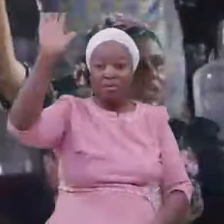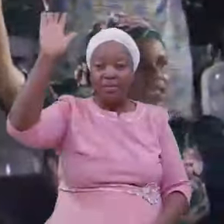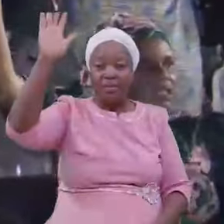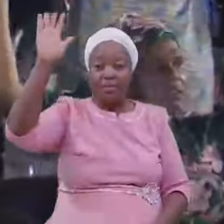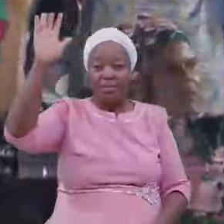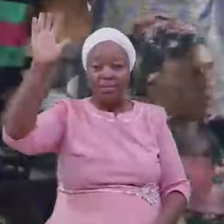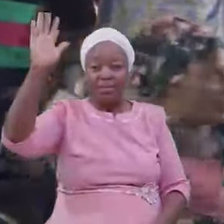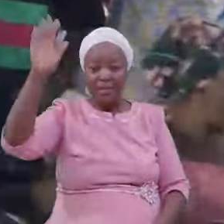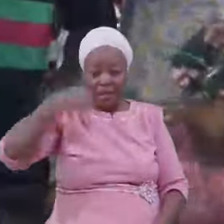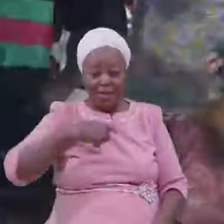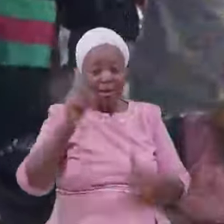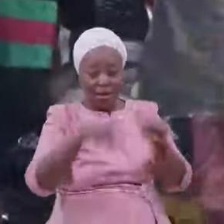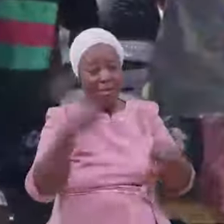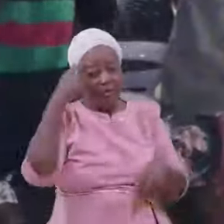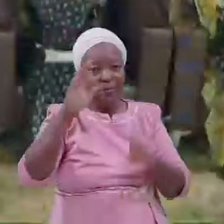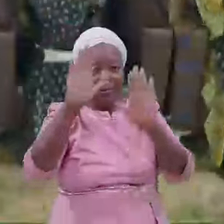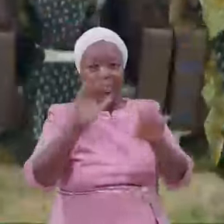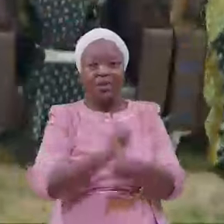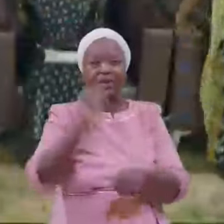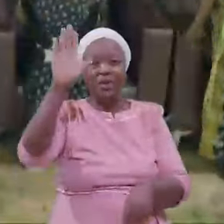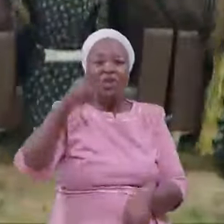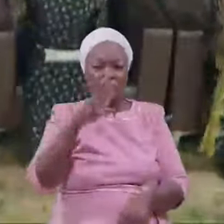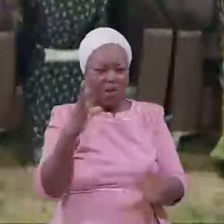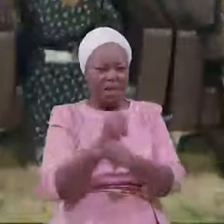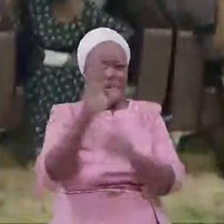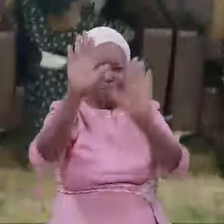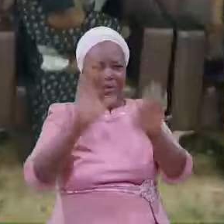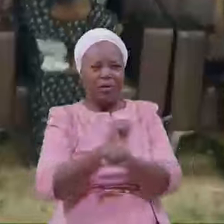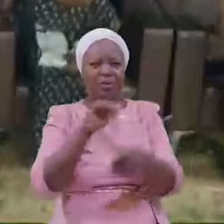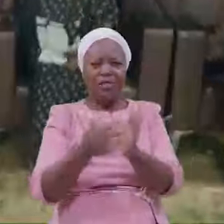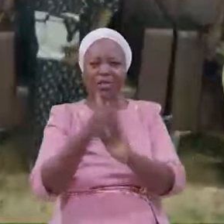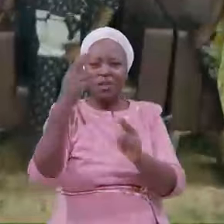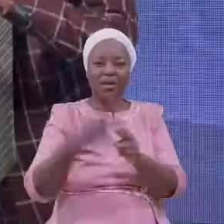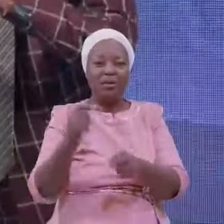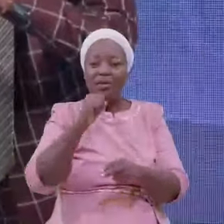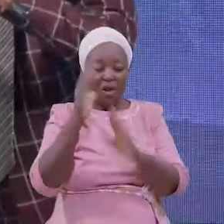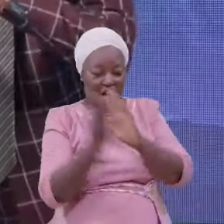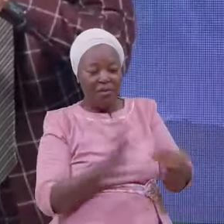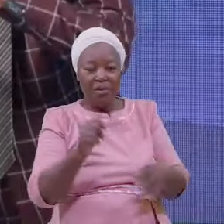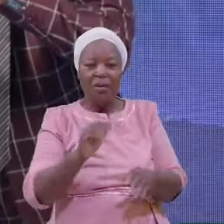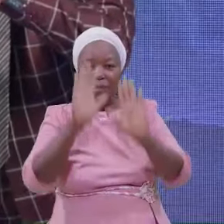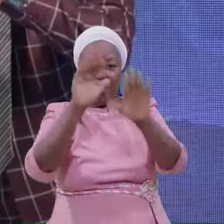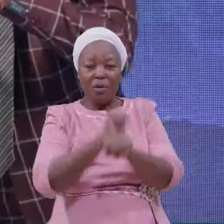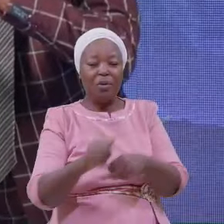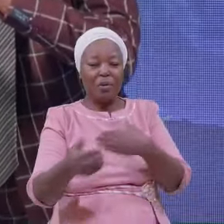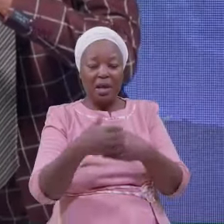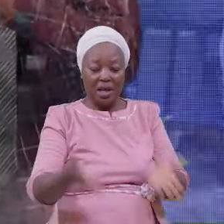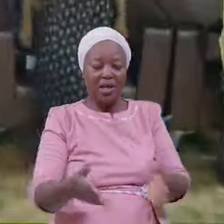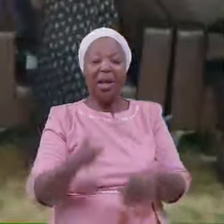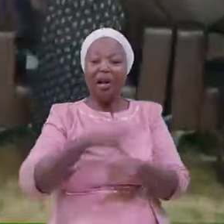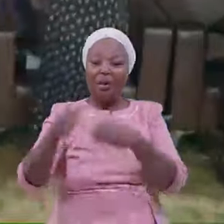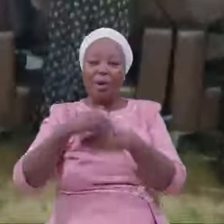miracle. You will get your miracle. You will not leave your miracle behind and go home. Say a better amen.